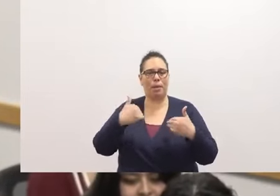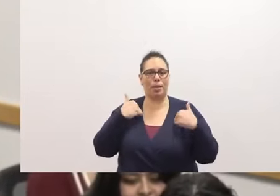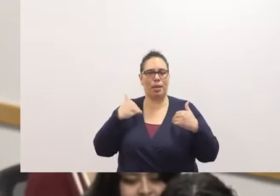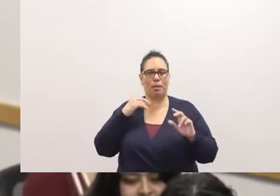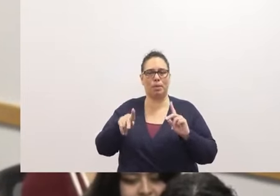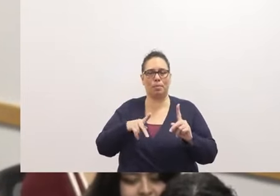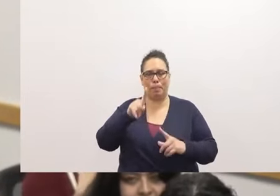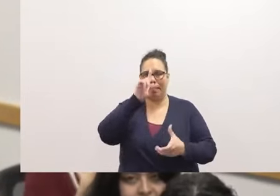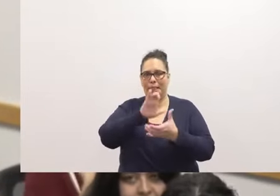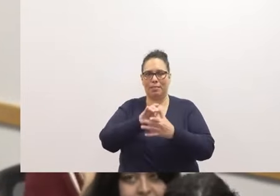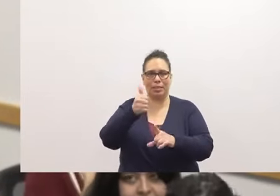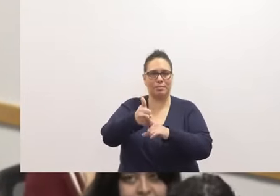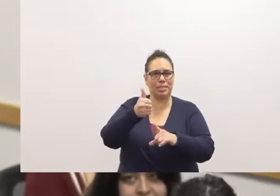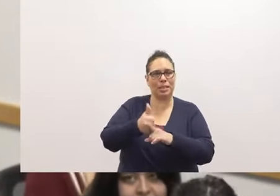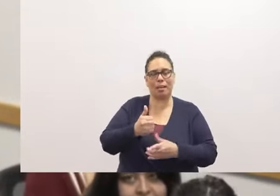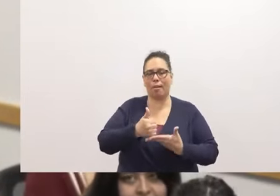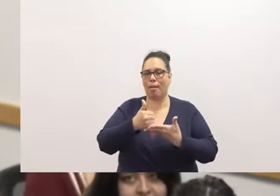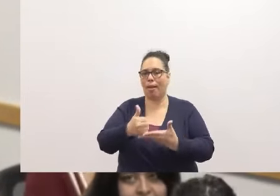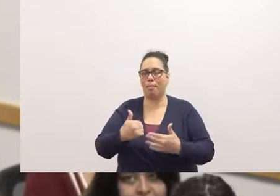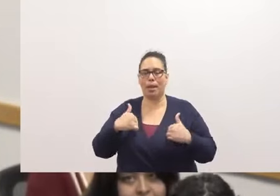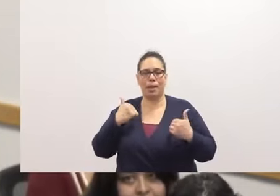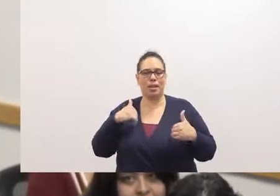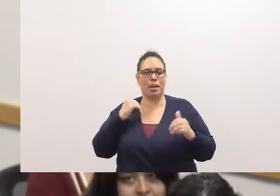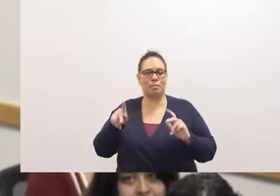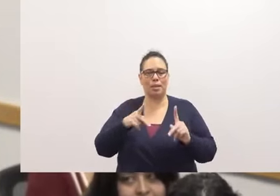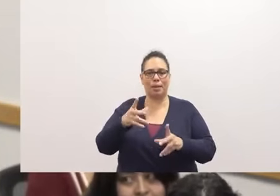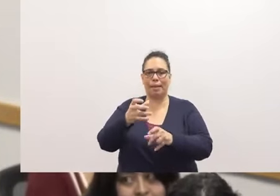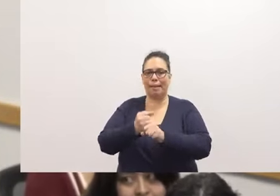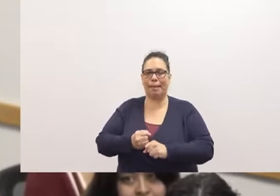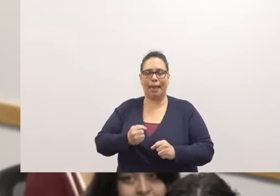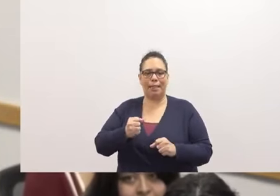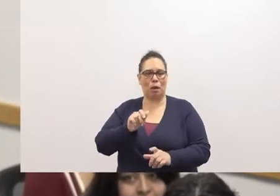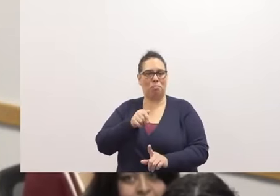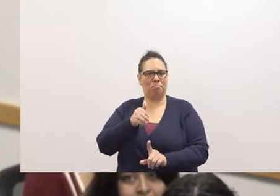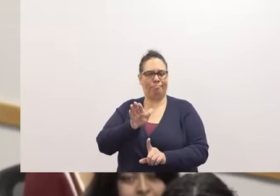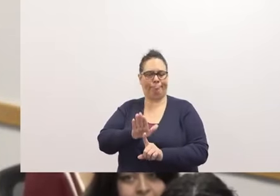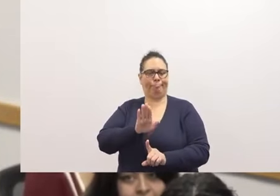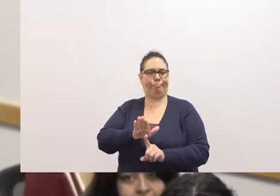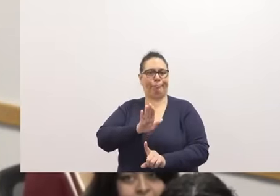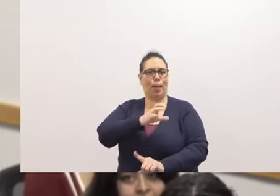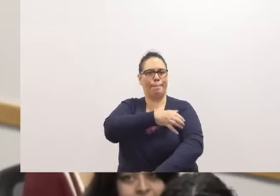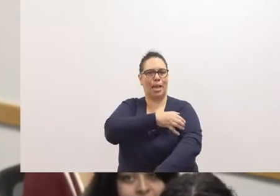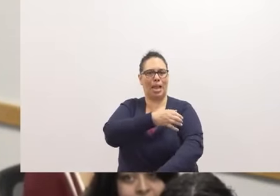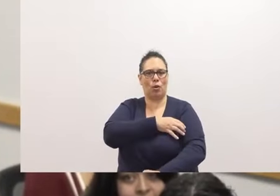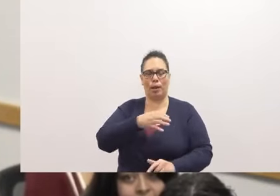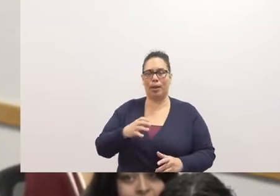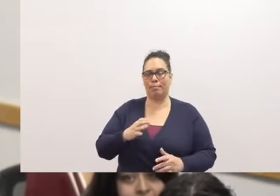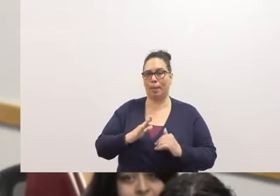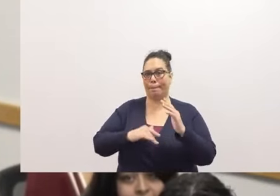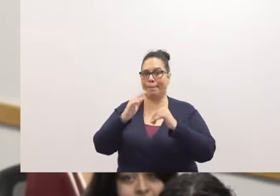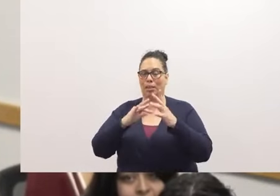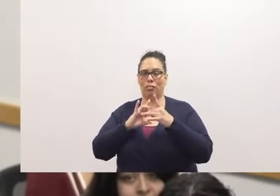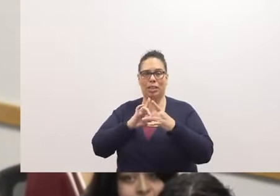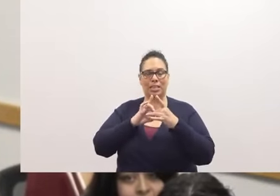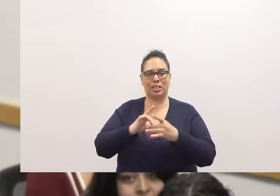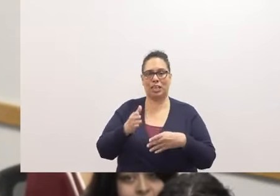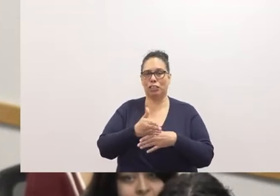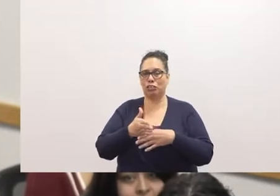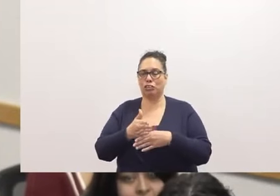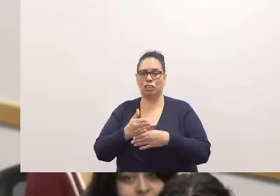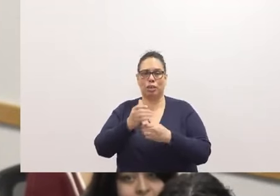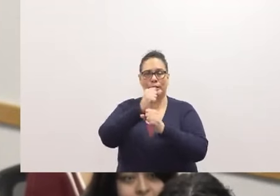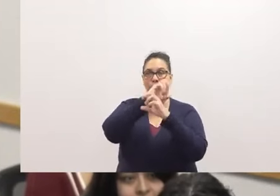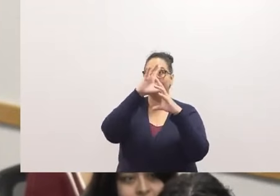themselves. They help young people gain their personal power. They help young people build relationships based on a shared vision for lifting others